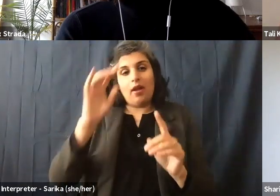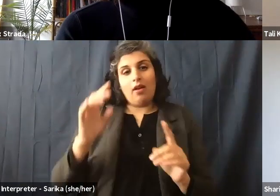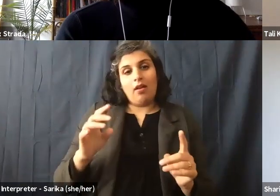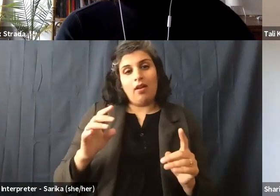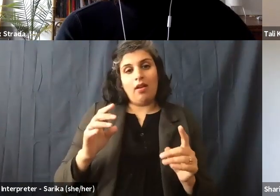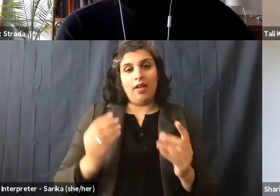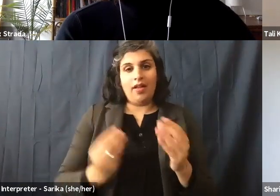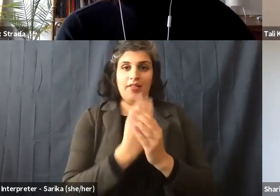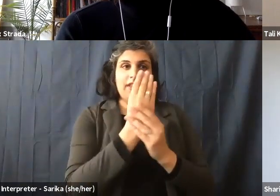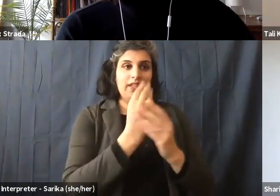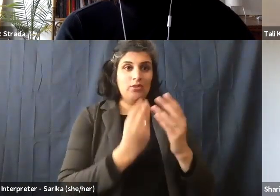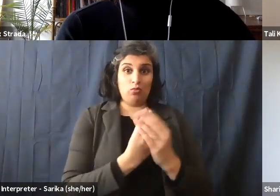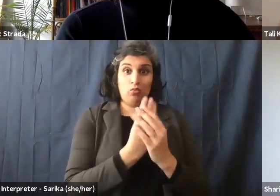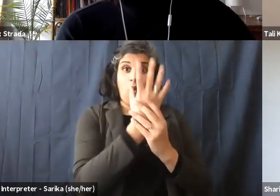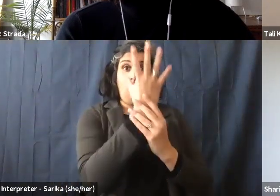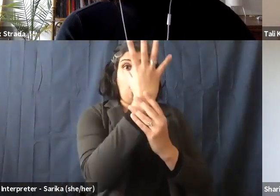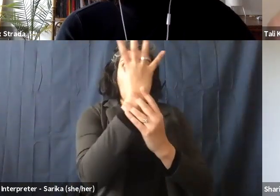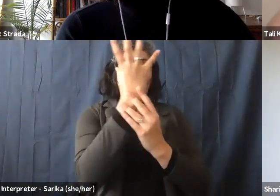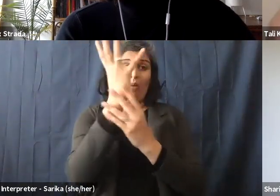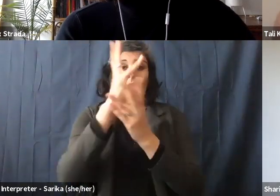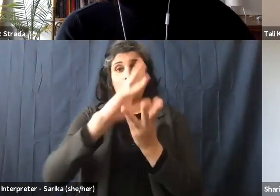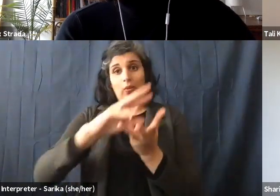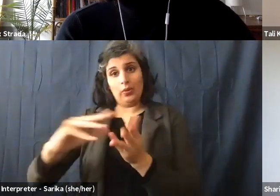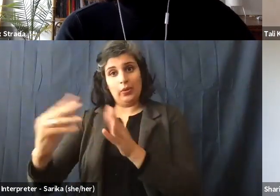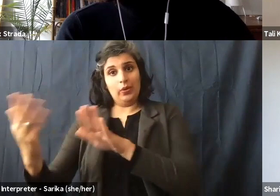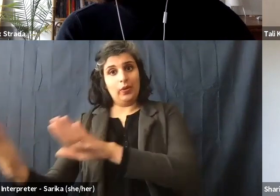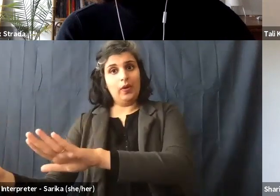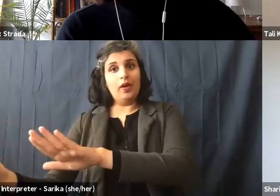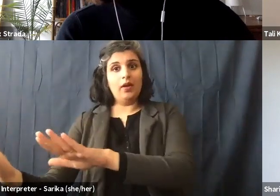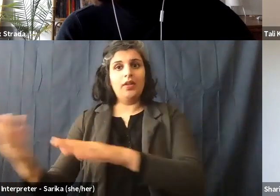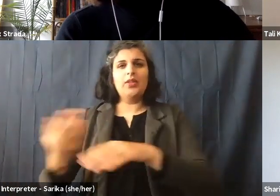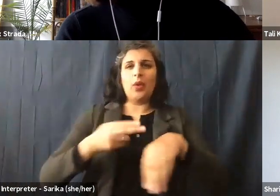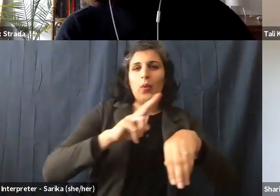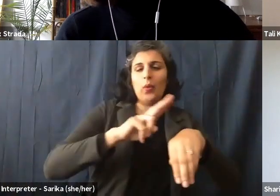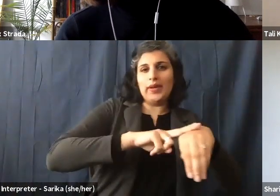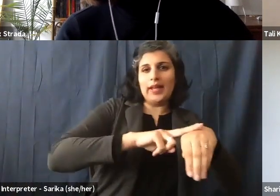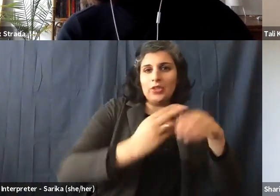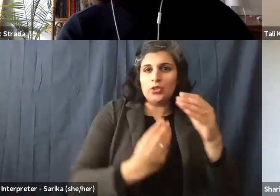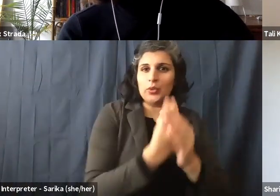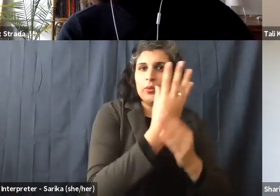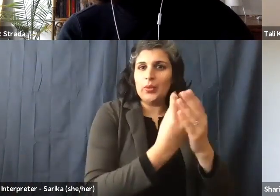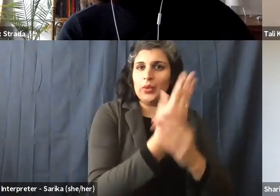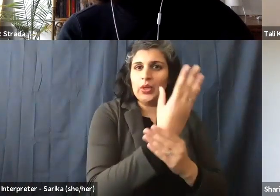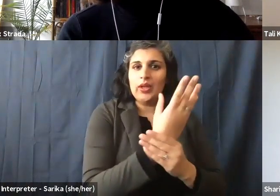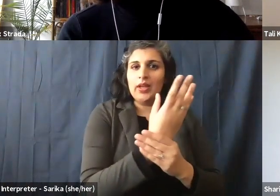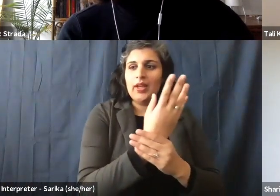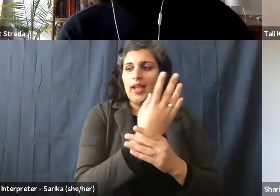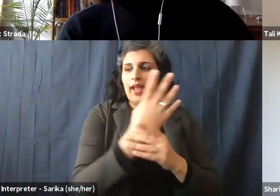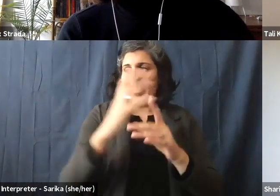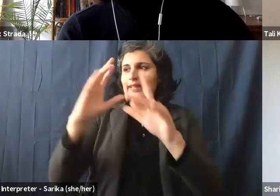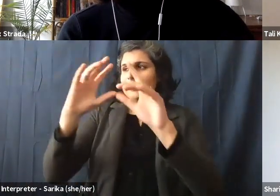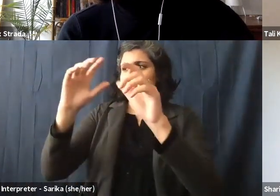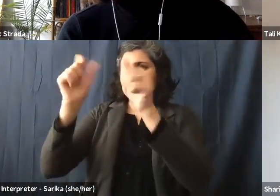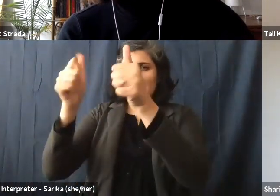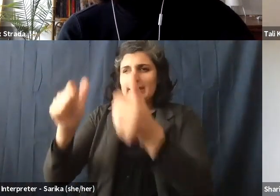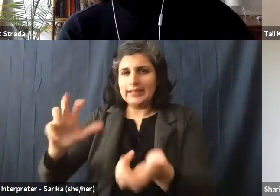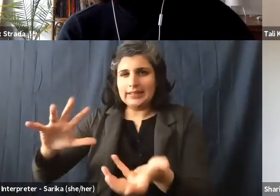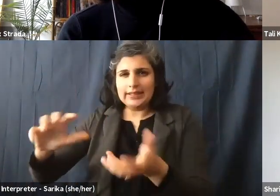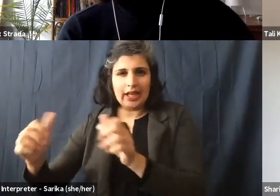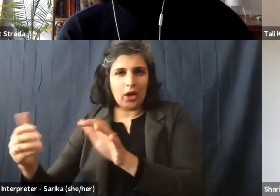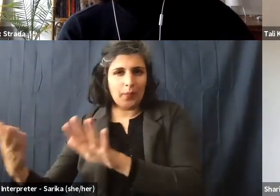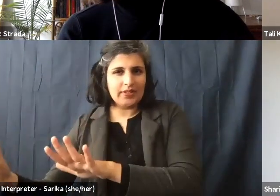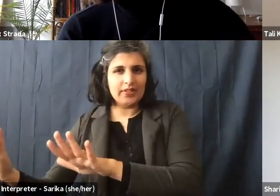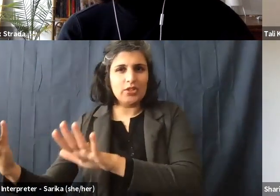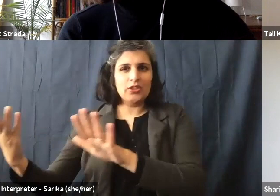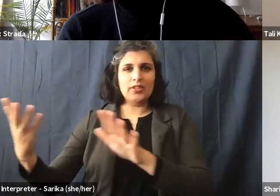growing and dying. So there's something about also nature and decomposition that has that kind of penetrated